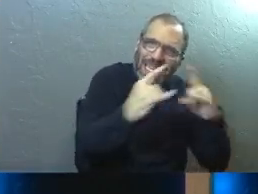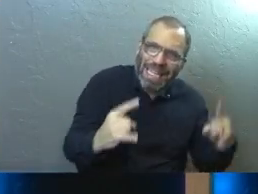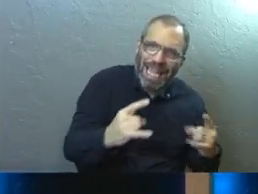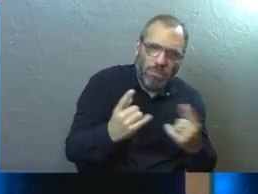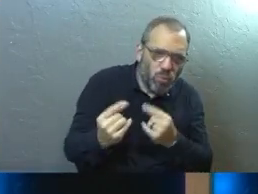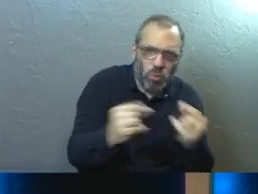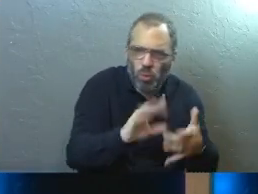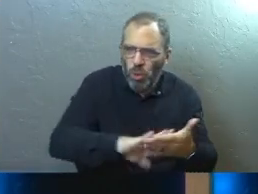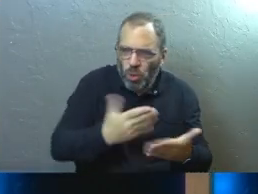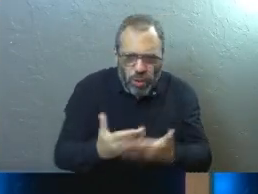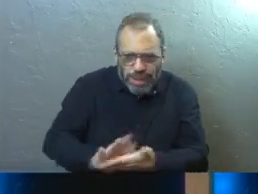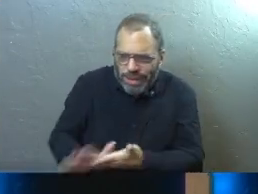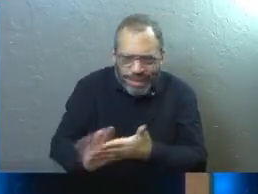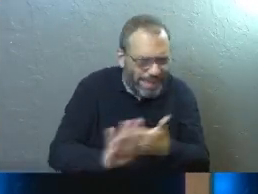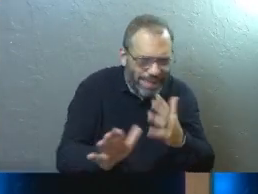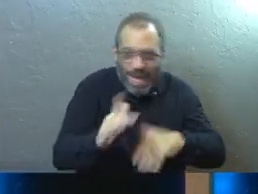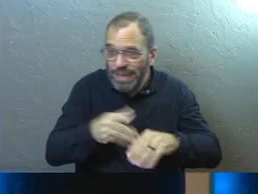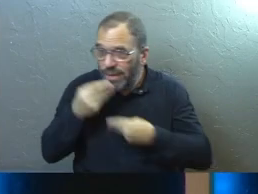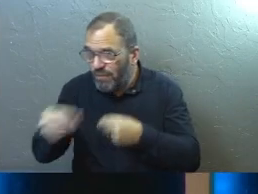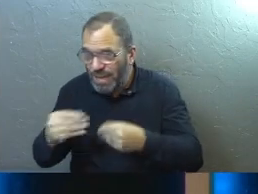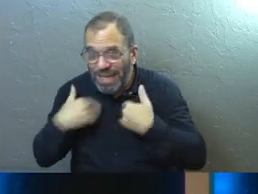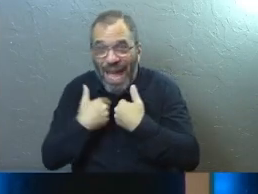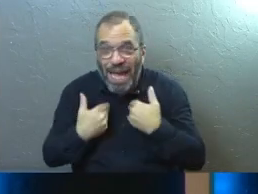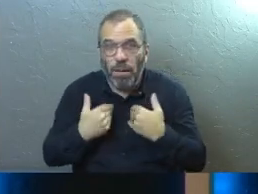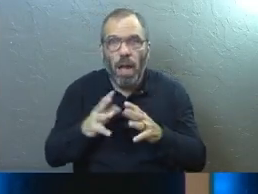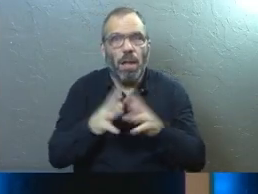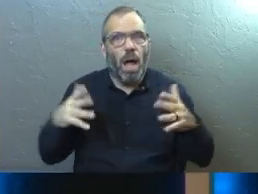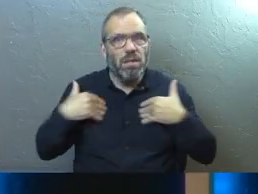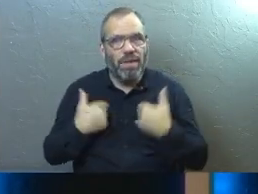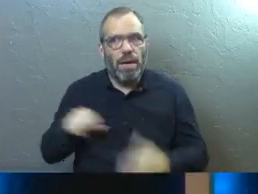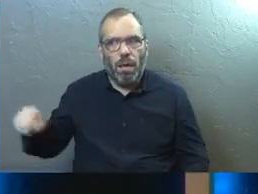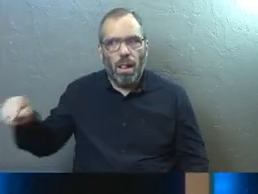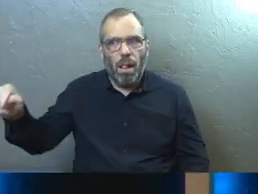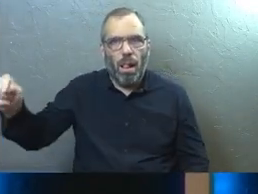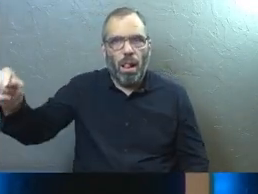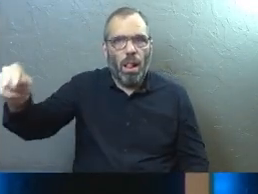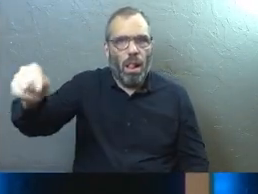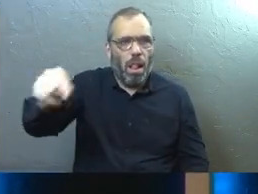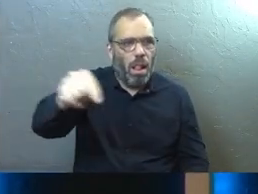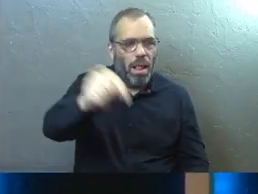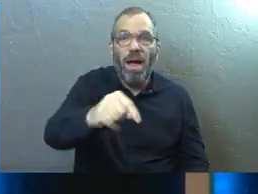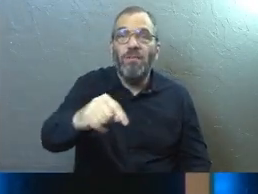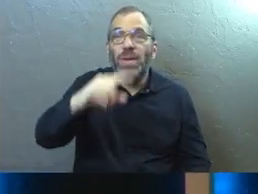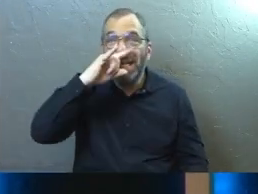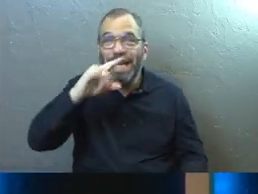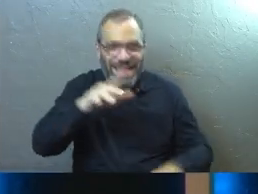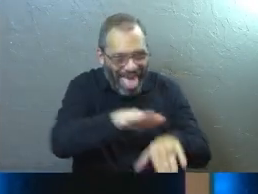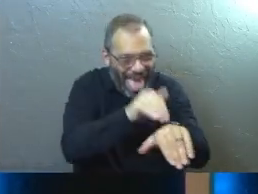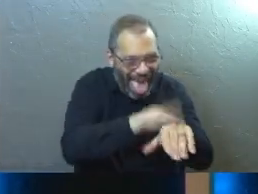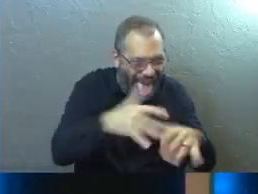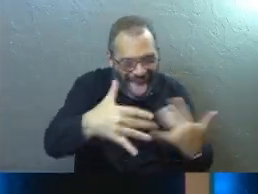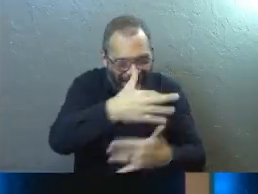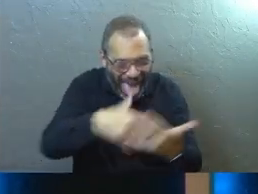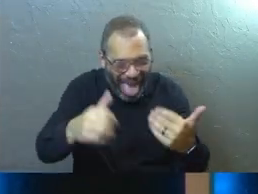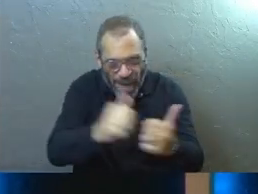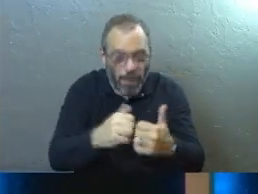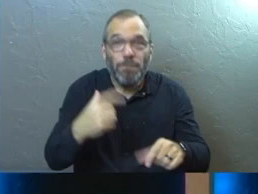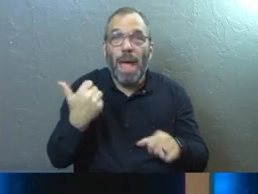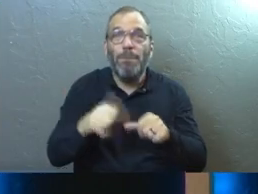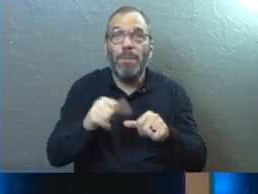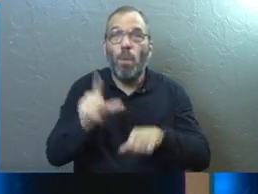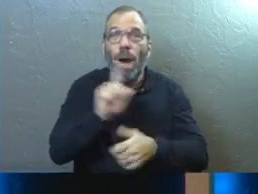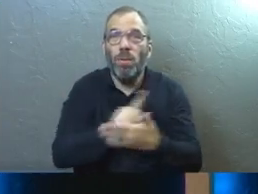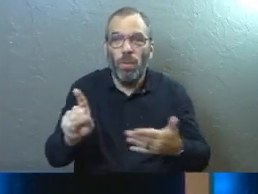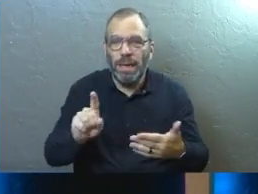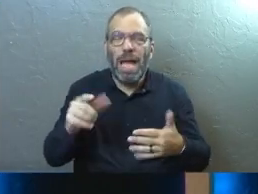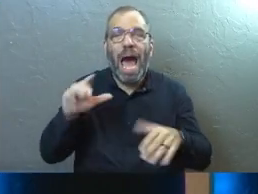needed to be done. You're cooking, you're cleaning, and then you're feeding the animals. We had lots of animals that were like fun for all the kids to come pet and hang out with. And I remember one